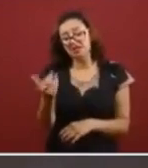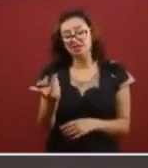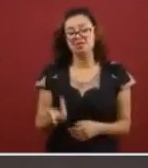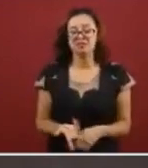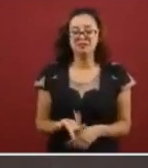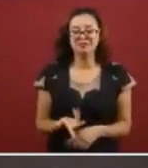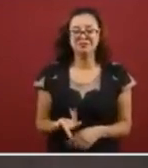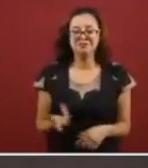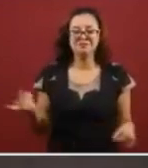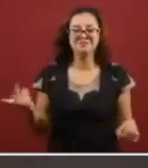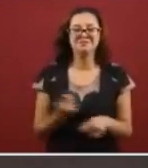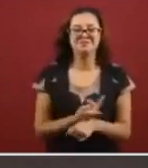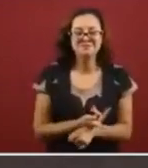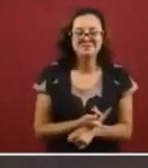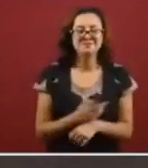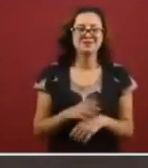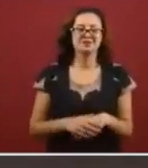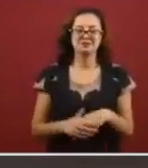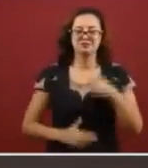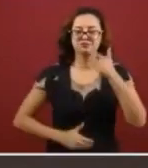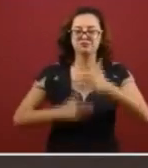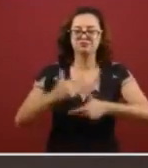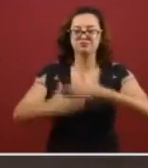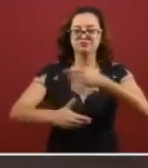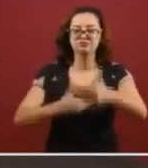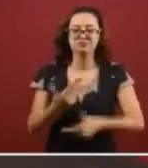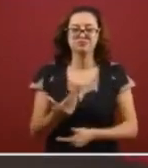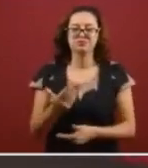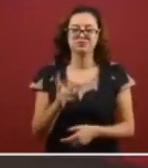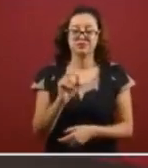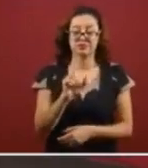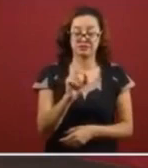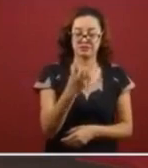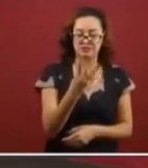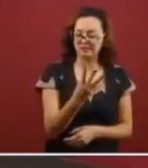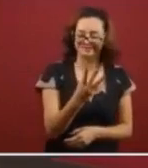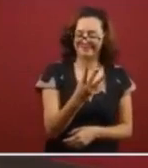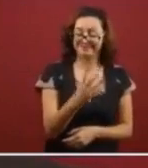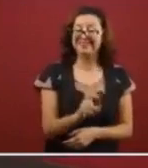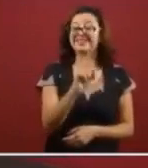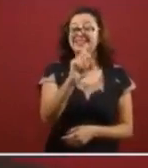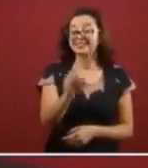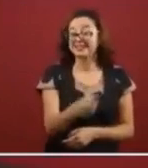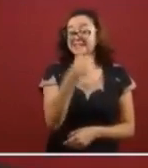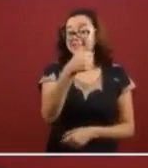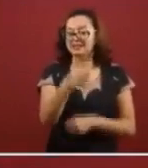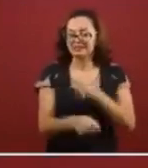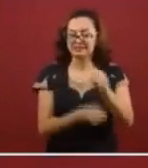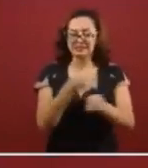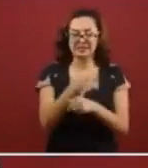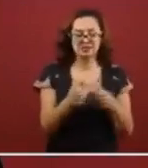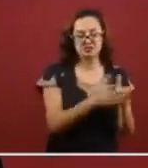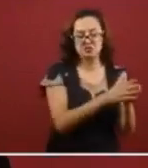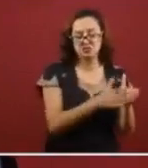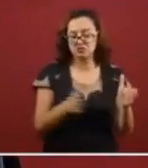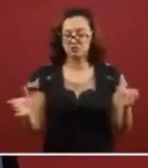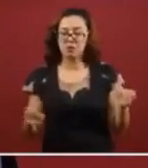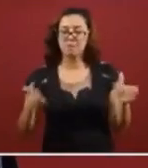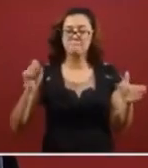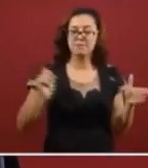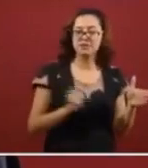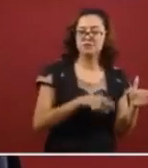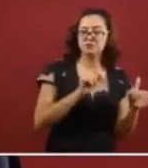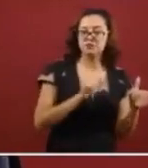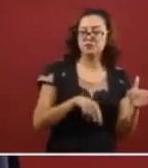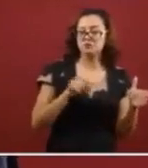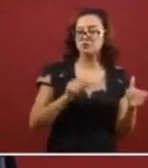después de 34 años, after 34, no, de 36, años, 36 years de esa política, of that